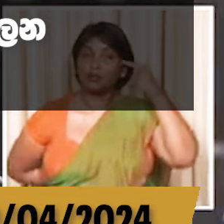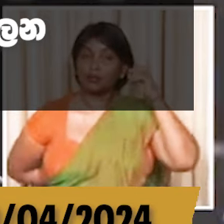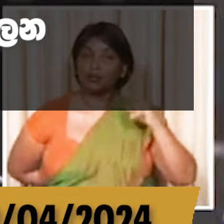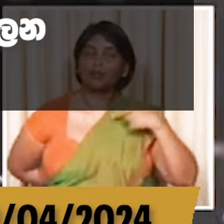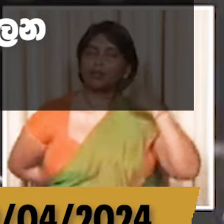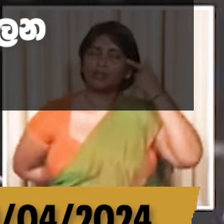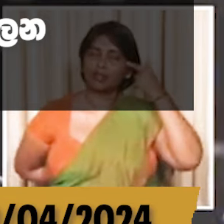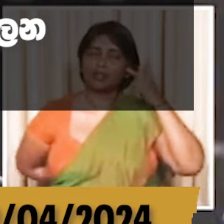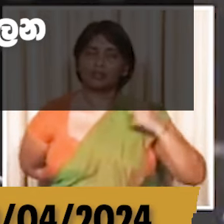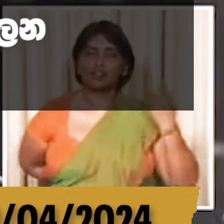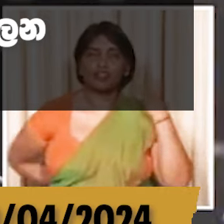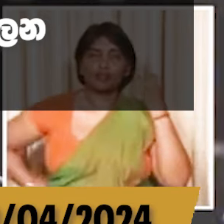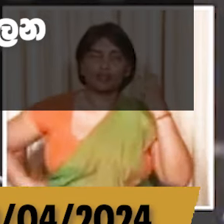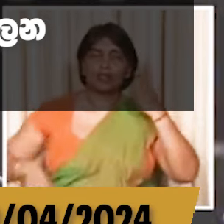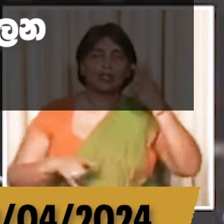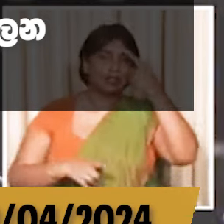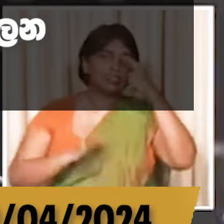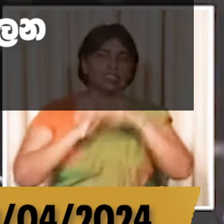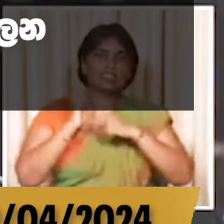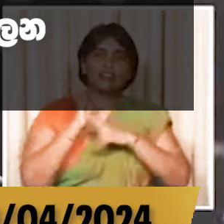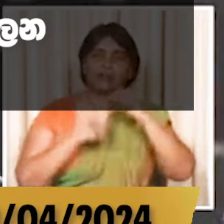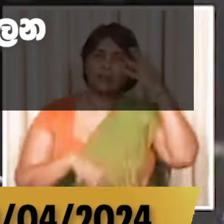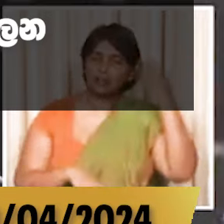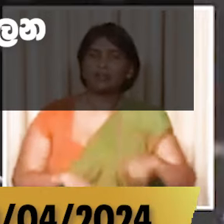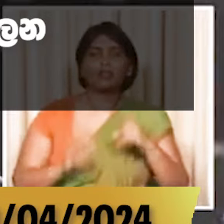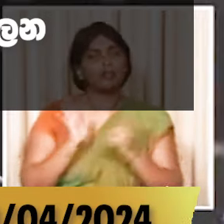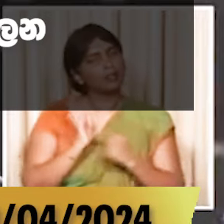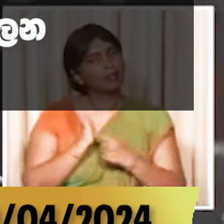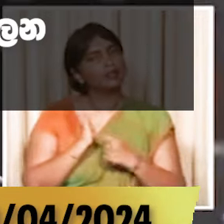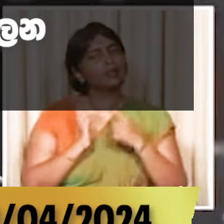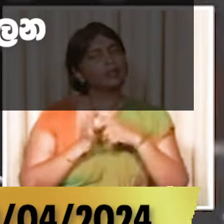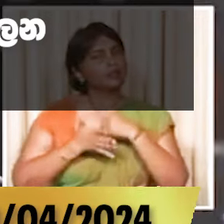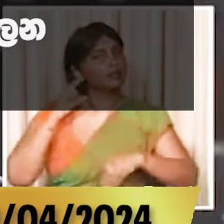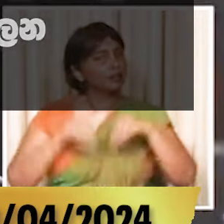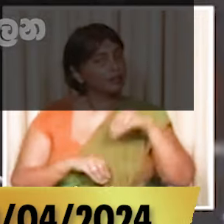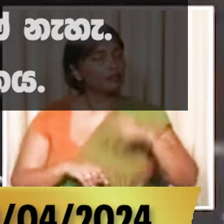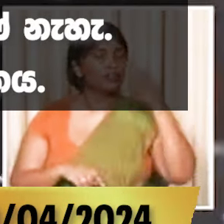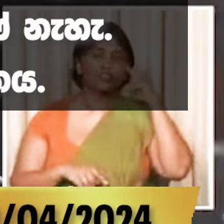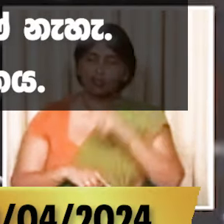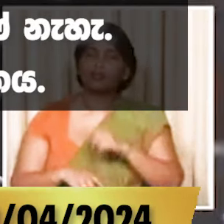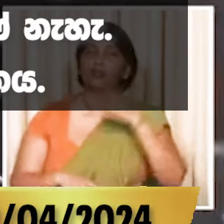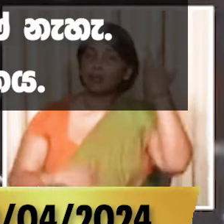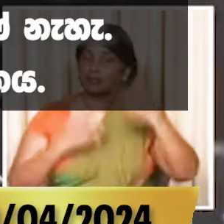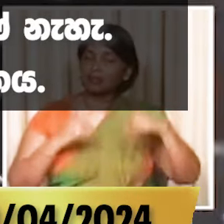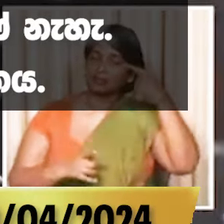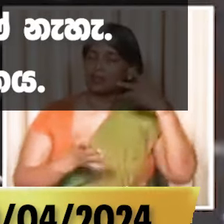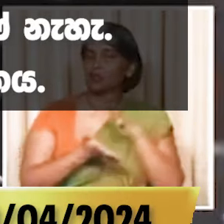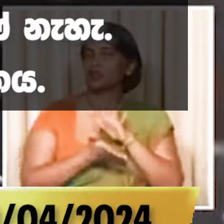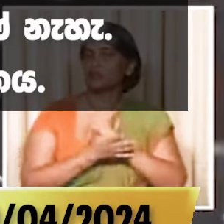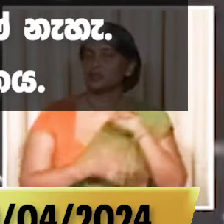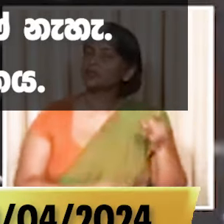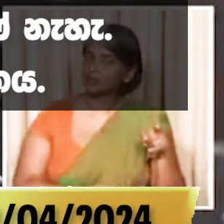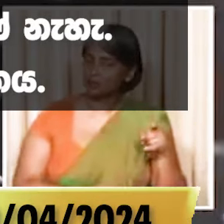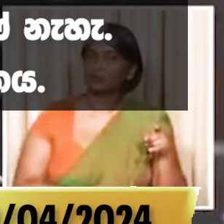LTTE also had a political objective, right? They are also celebrating Mahavira Dinam, right? But